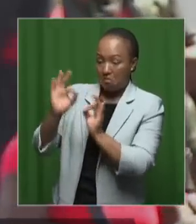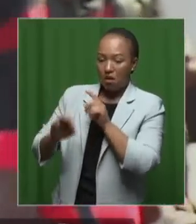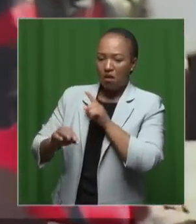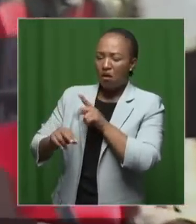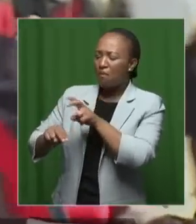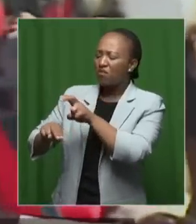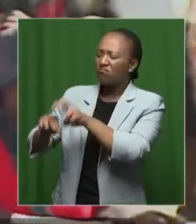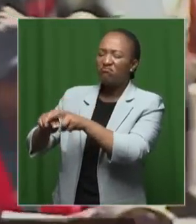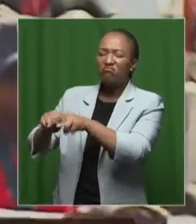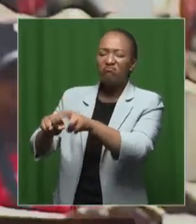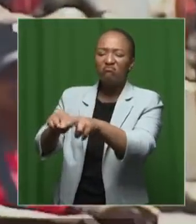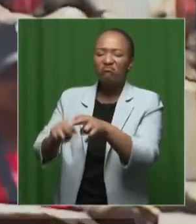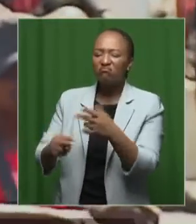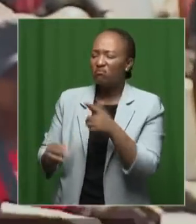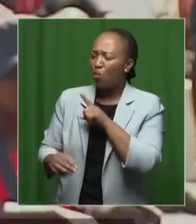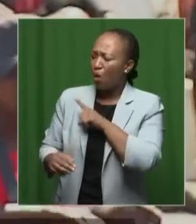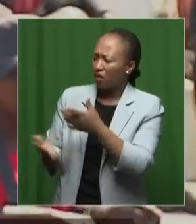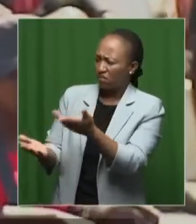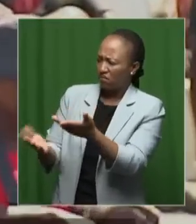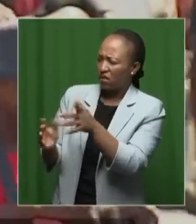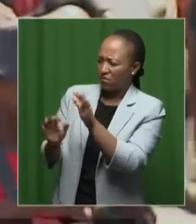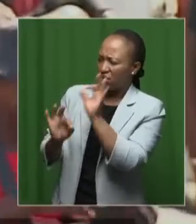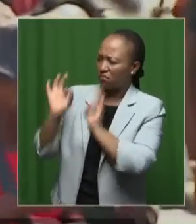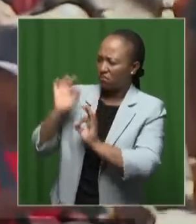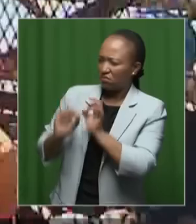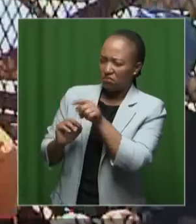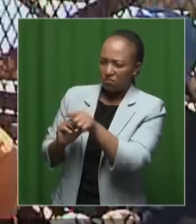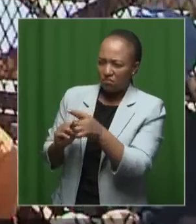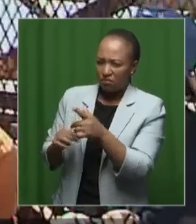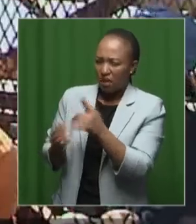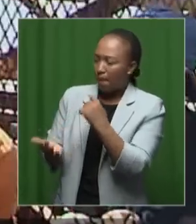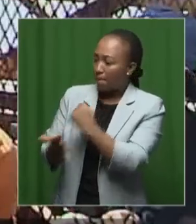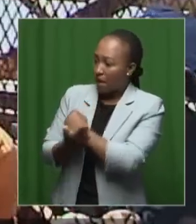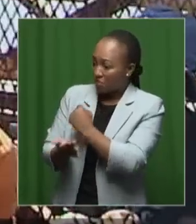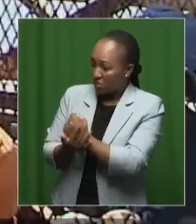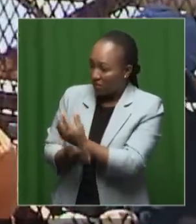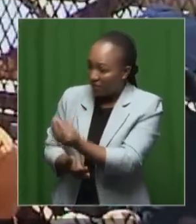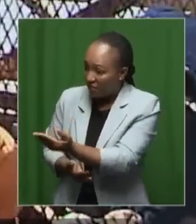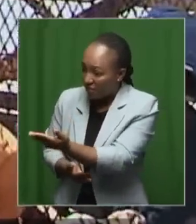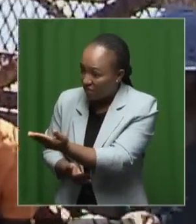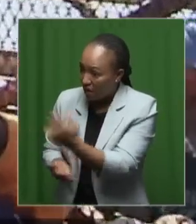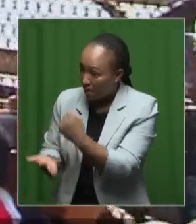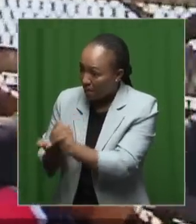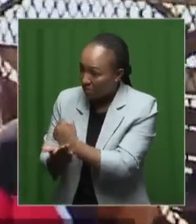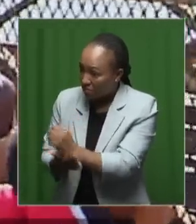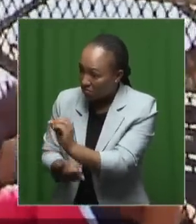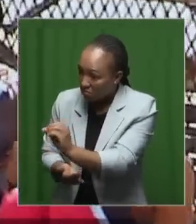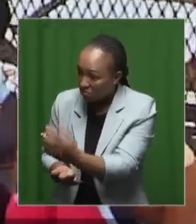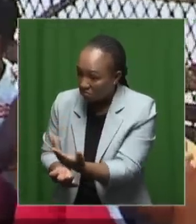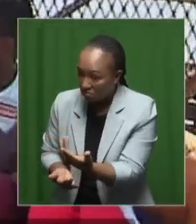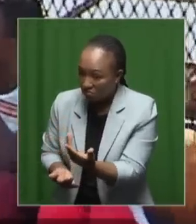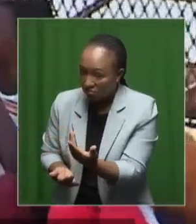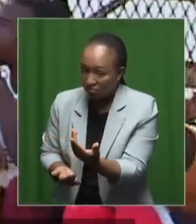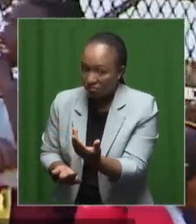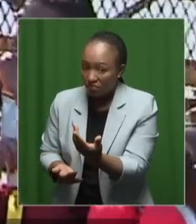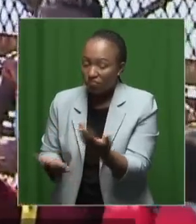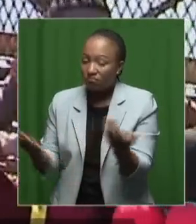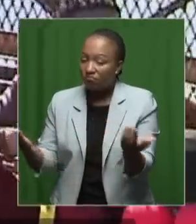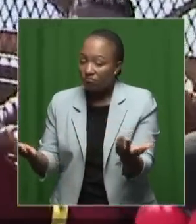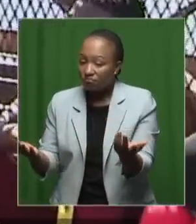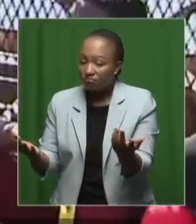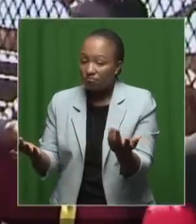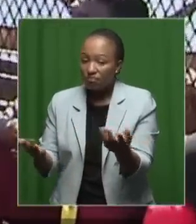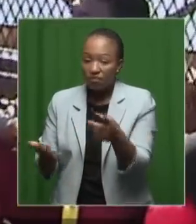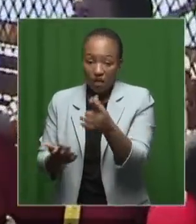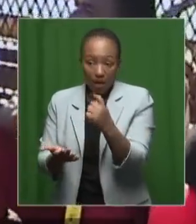rona bothata ke eng. E re passport. Passport e re apana. I